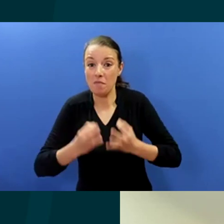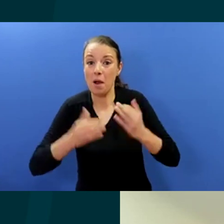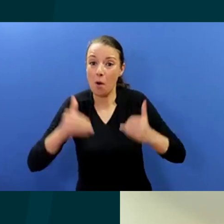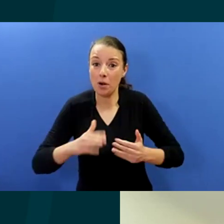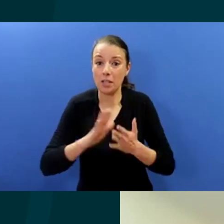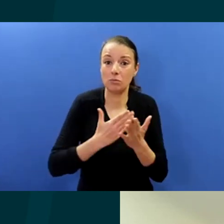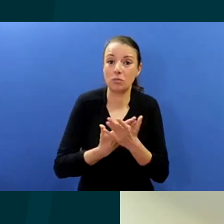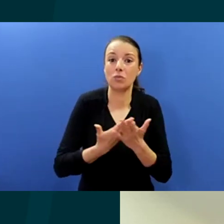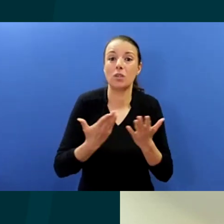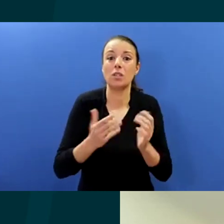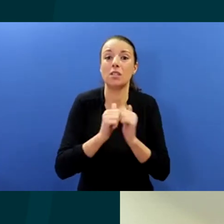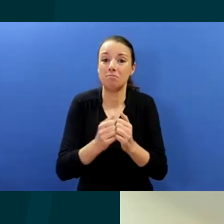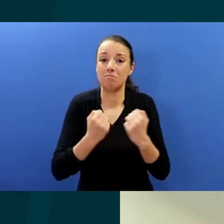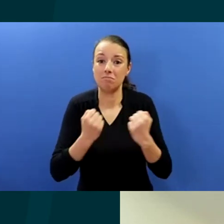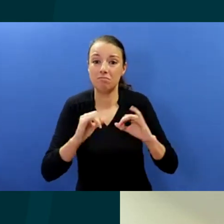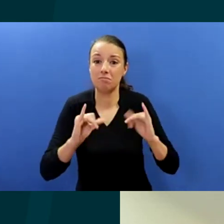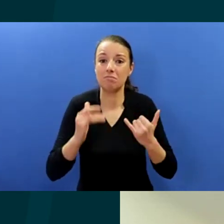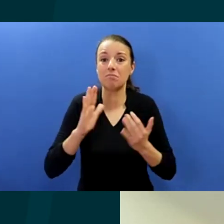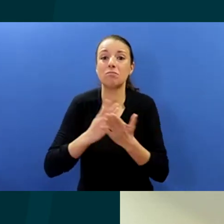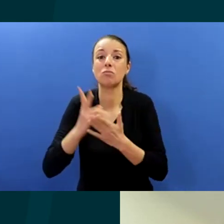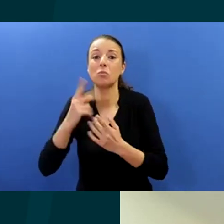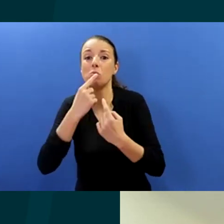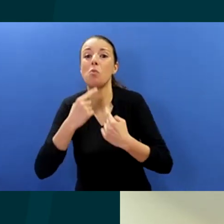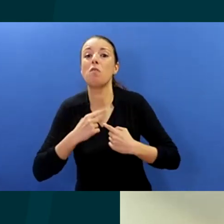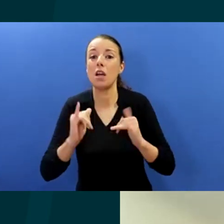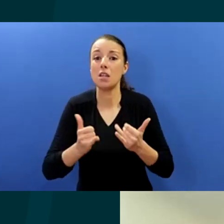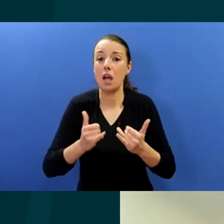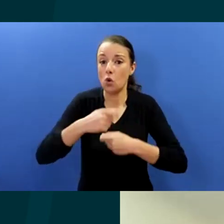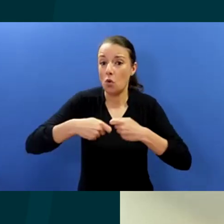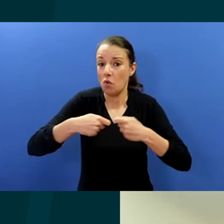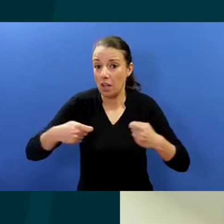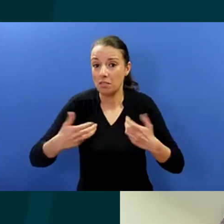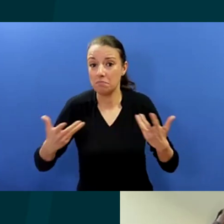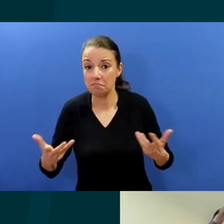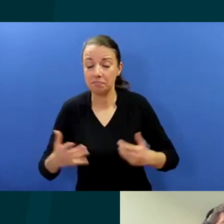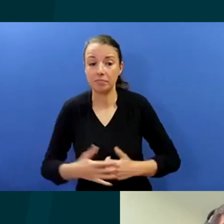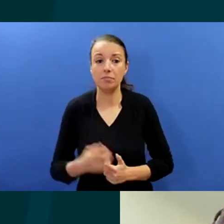we notice that we often with our projects we